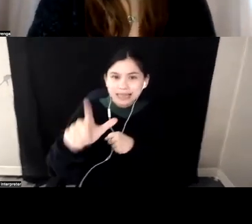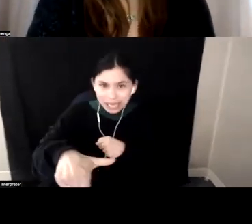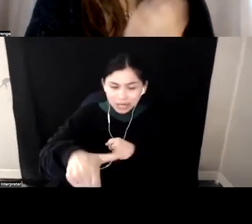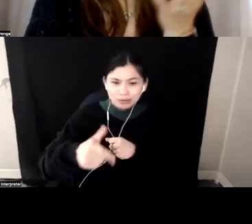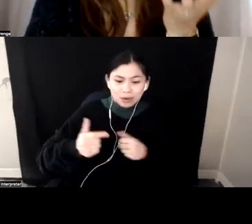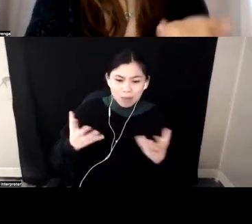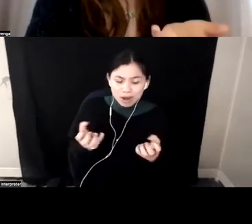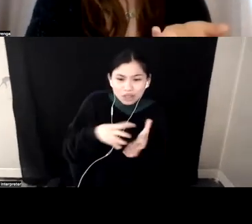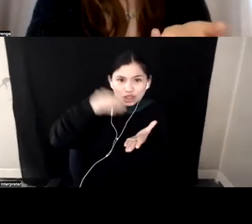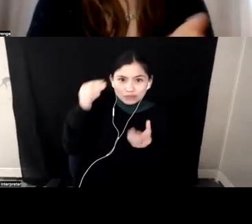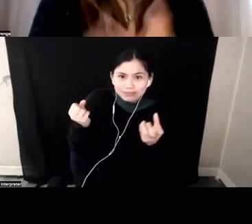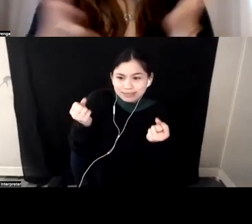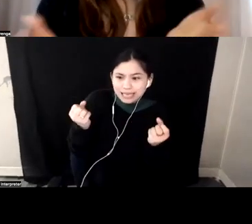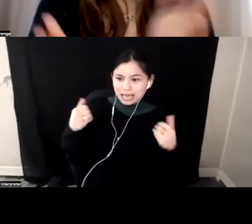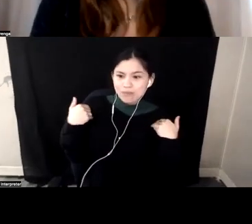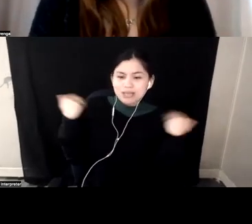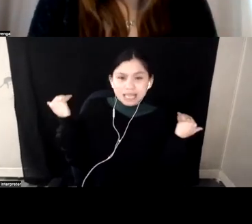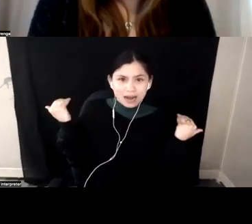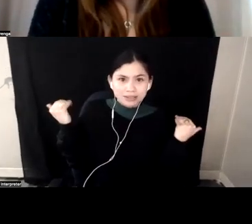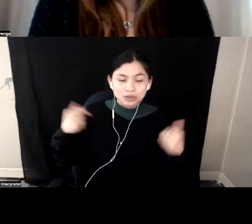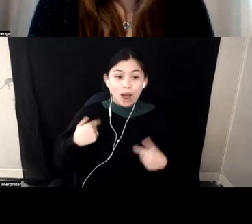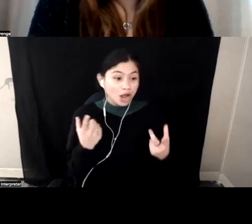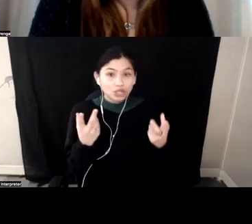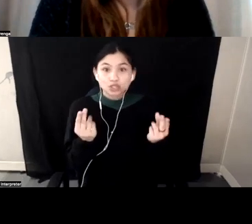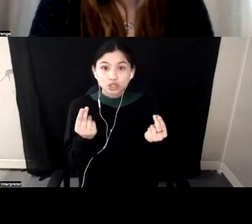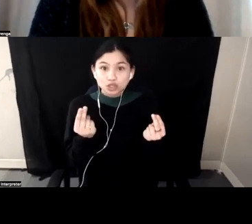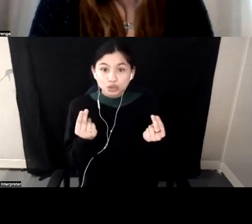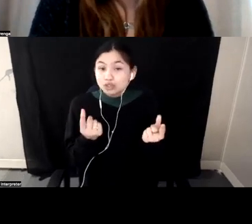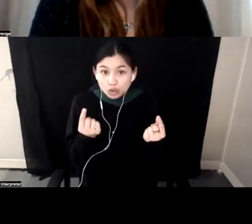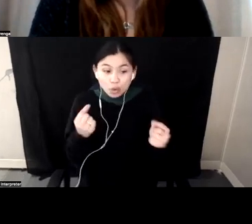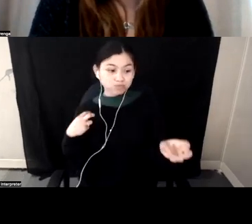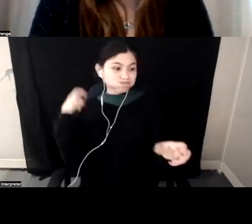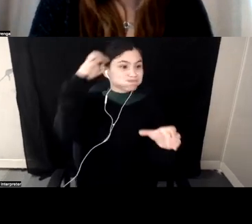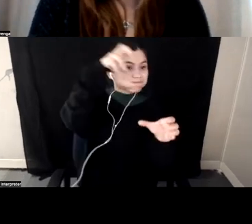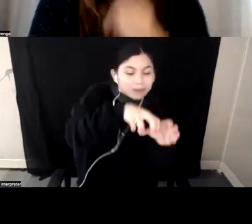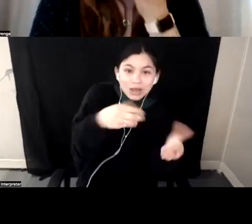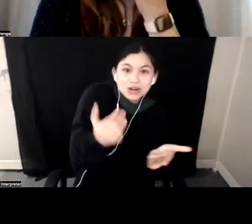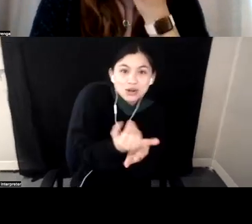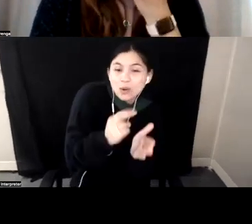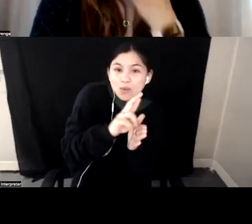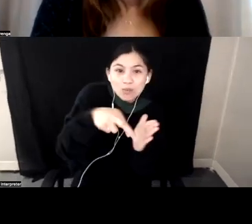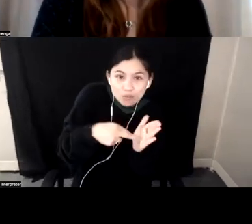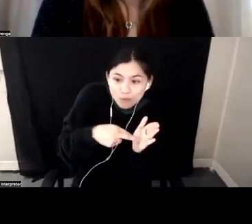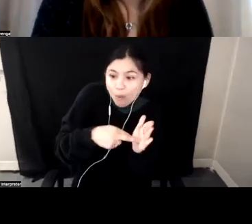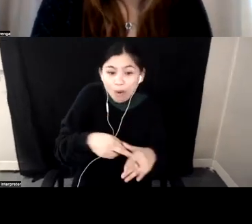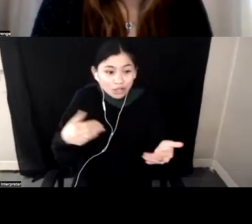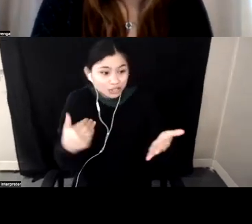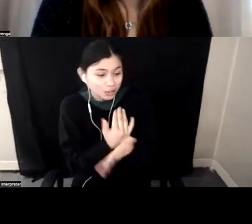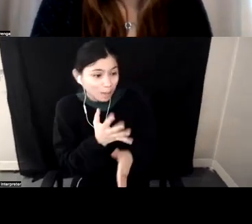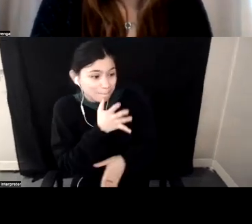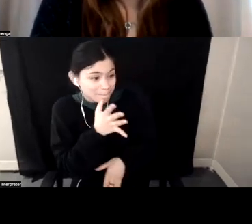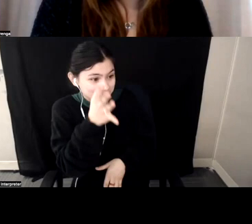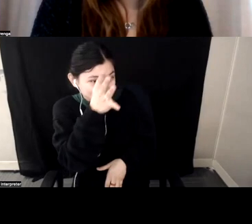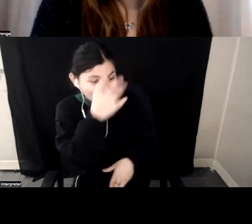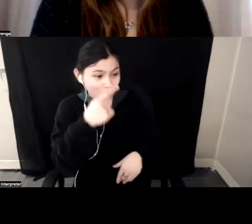I leaped into this new role of being a parent of a deaf